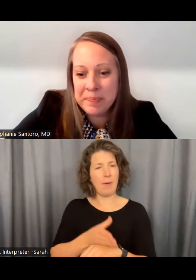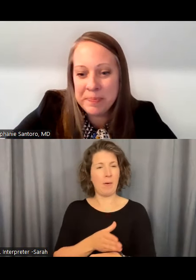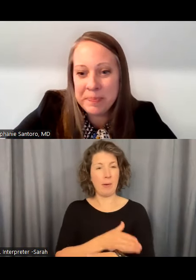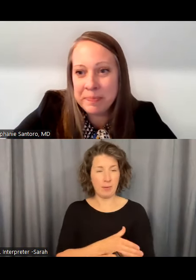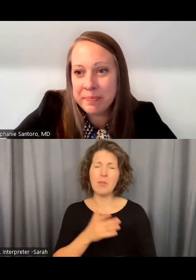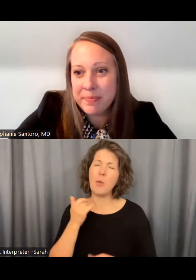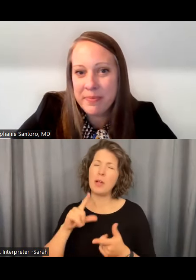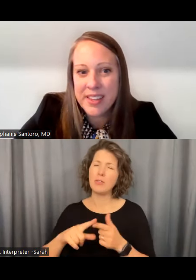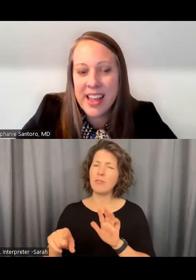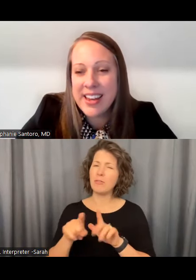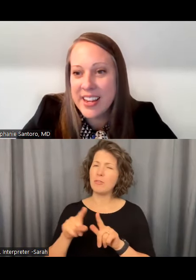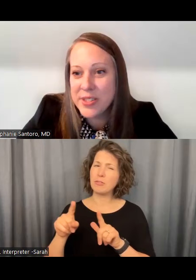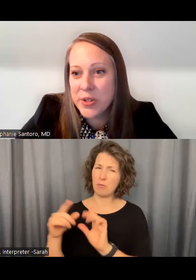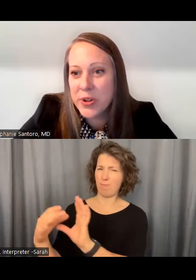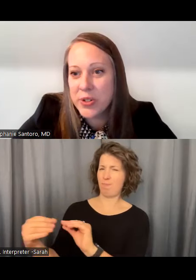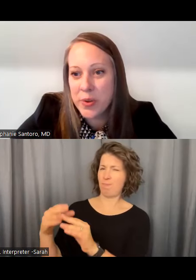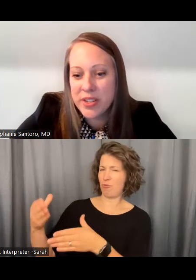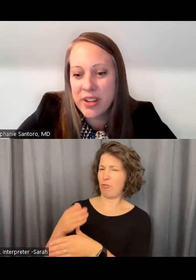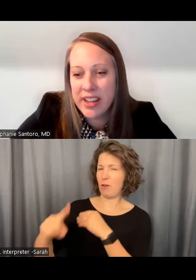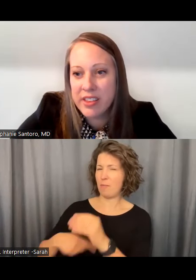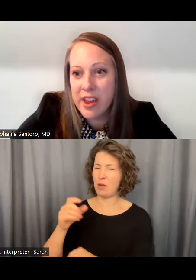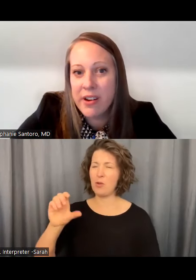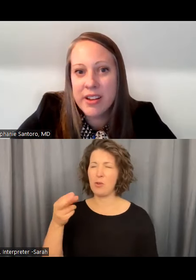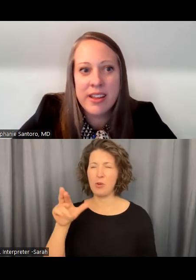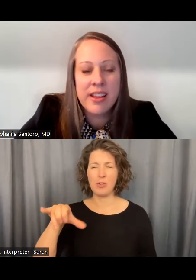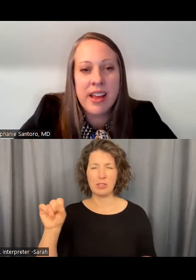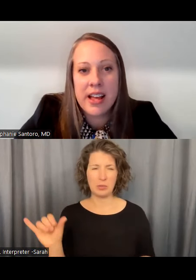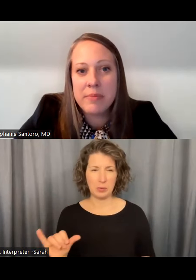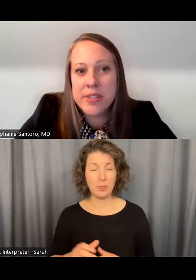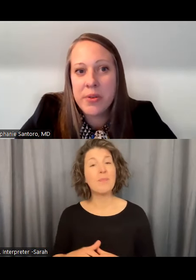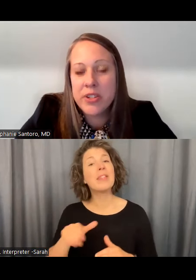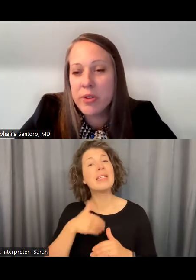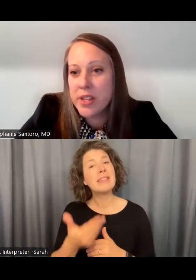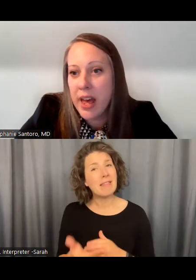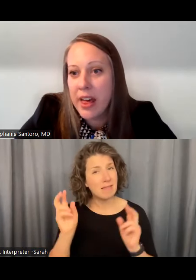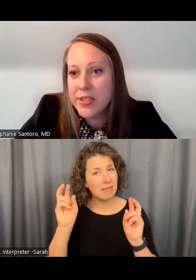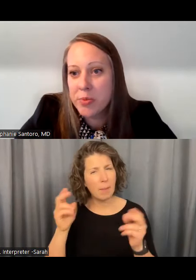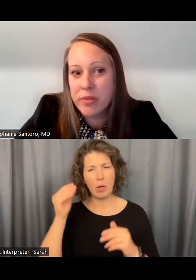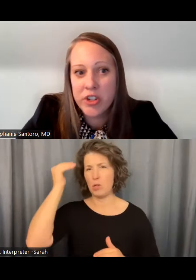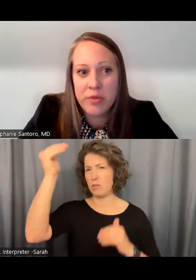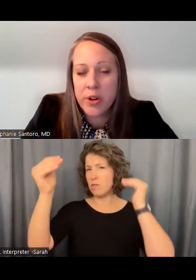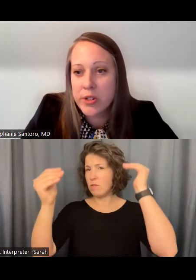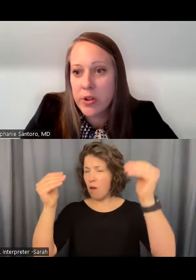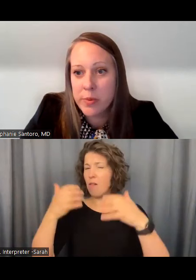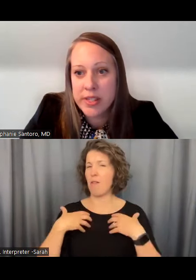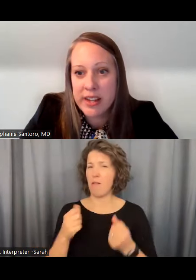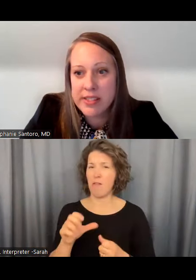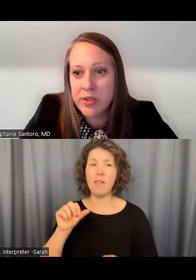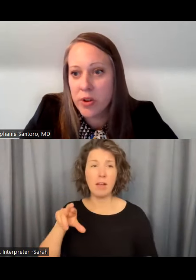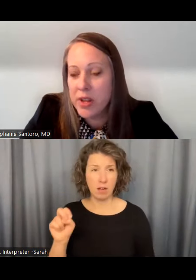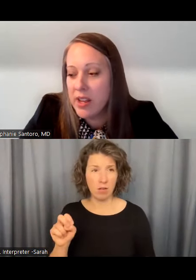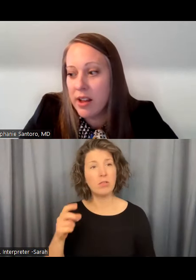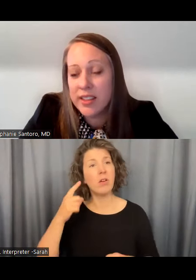well. Next, I'll turn to adult healthcare. So in terms of health supervision for adults with